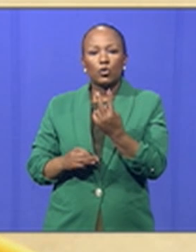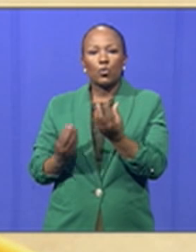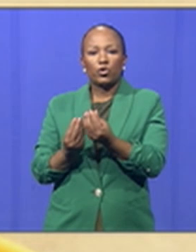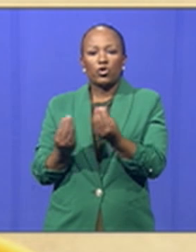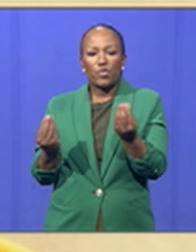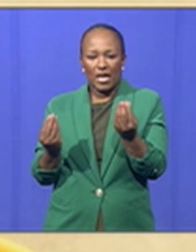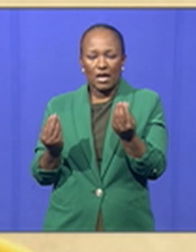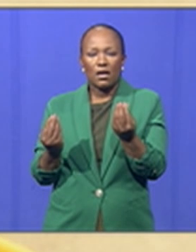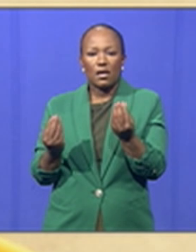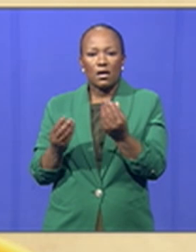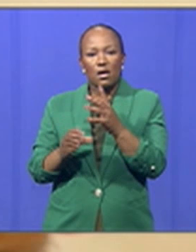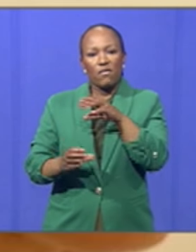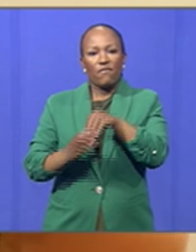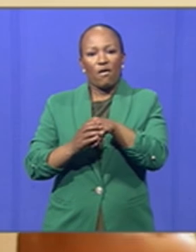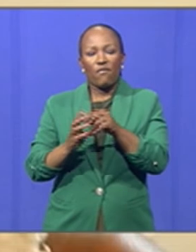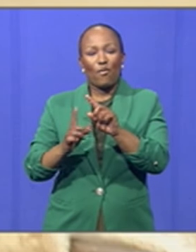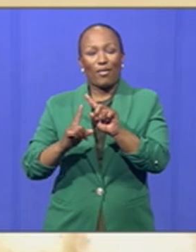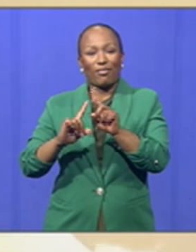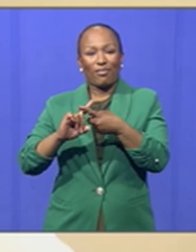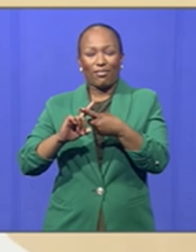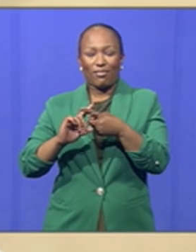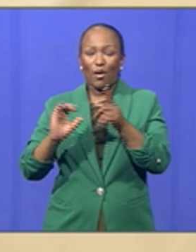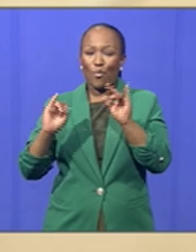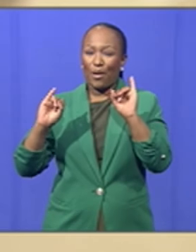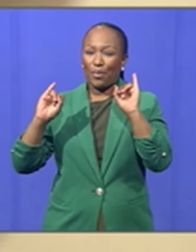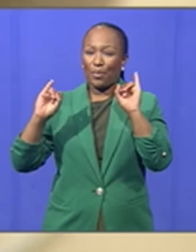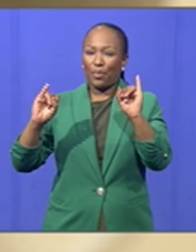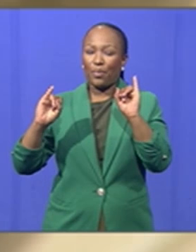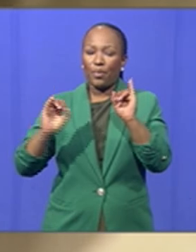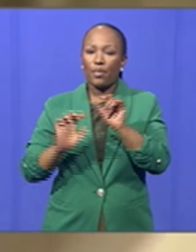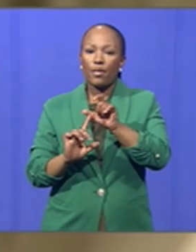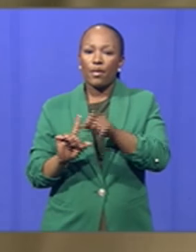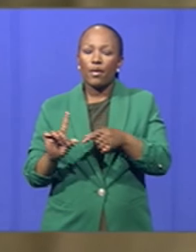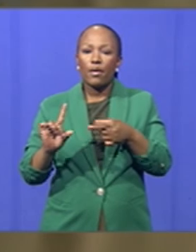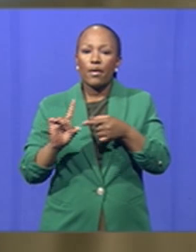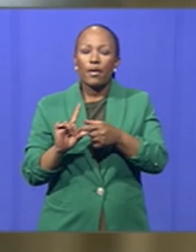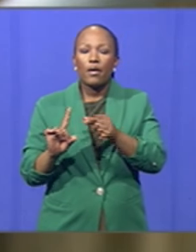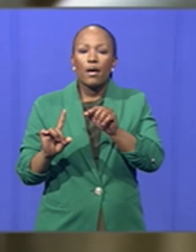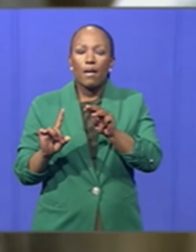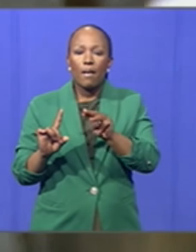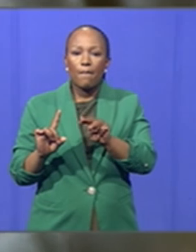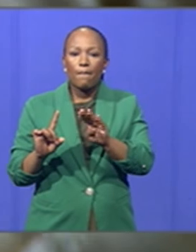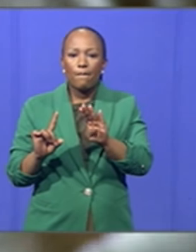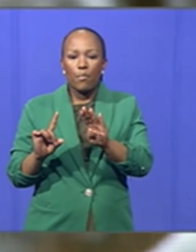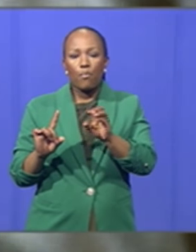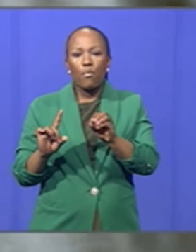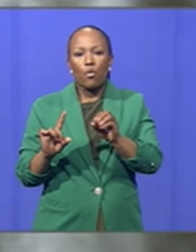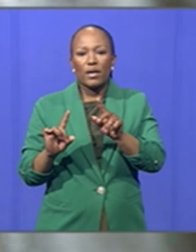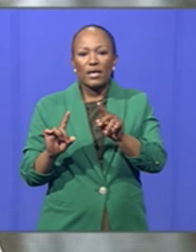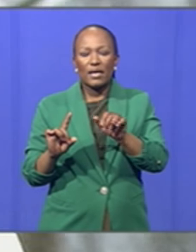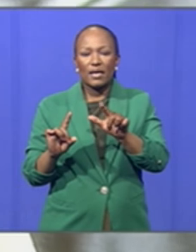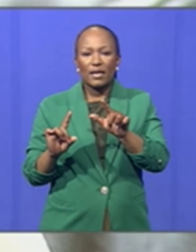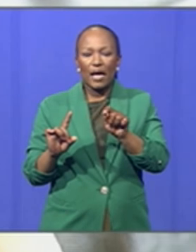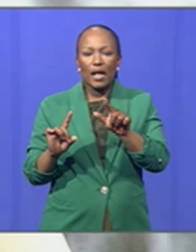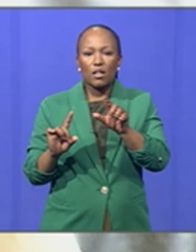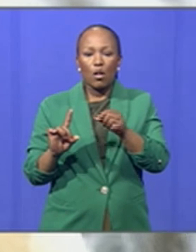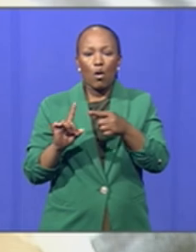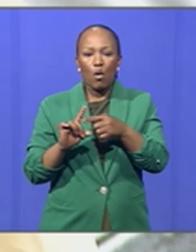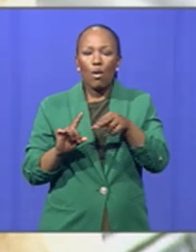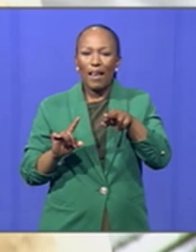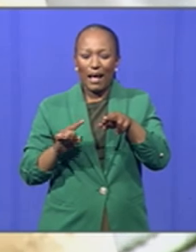be ba amegile kotsing ye šoro. Boiketlo Rankapole wa mengwaga ye seswai o robegile loto a ba